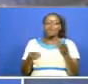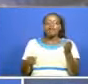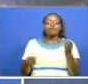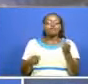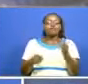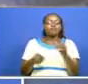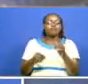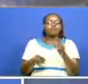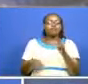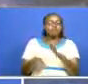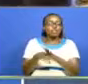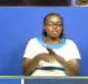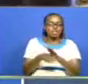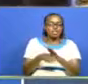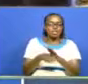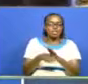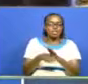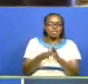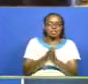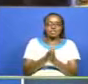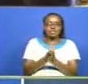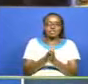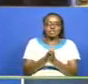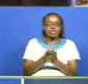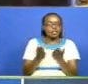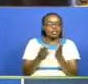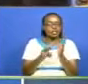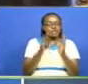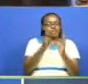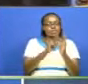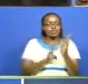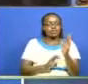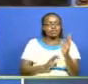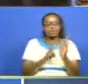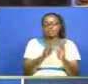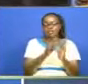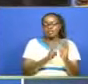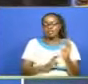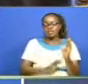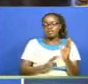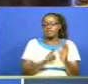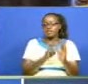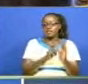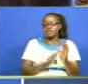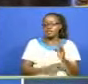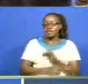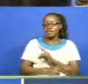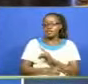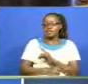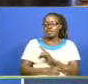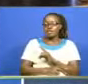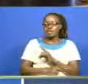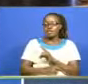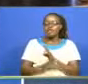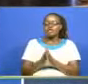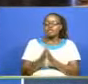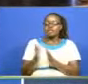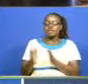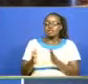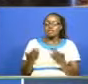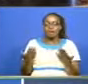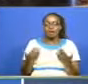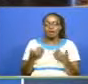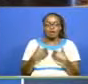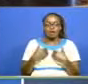Luka Milivojevic. Effort to send the championship side through. Following the win, the side will now face